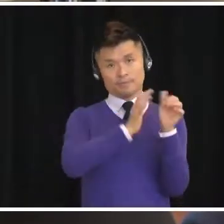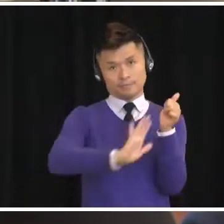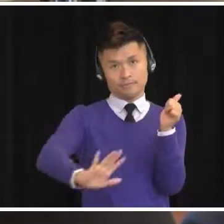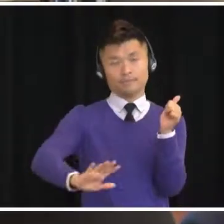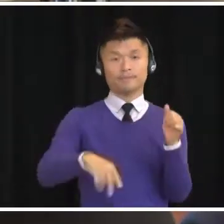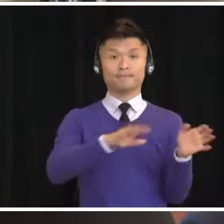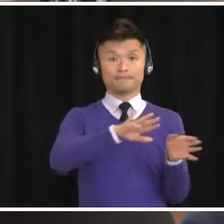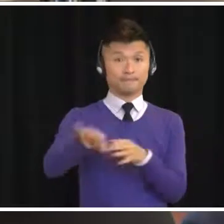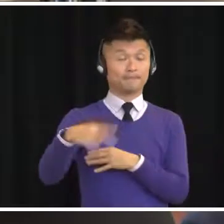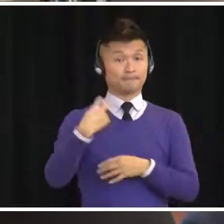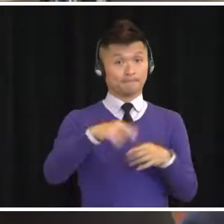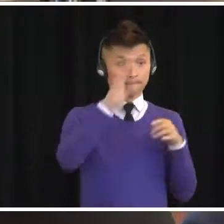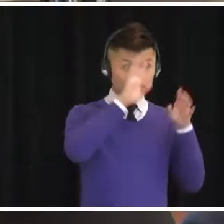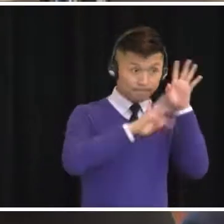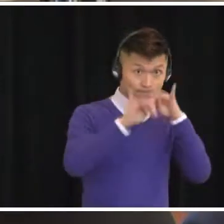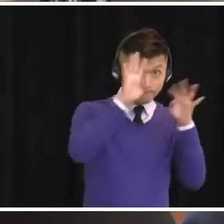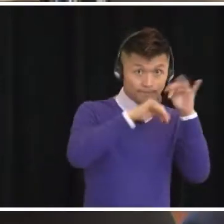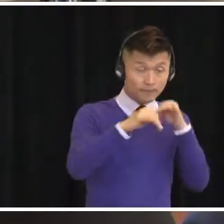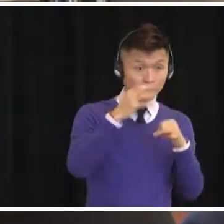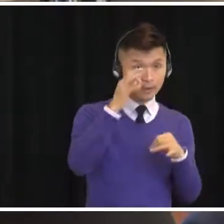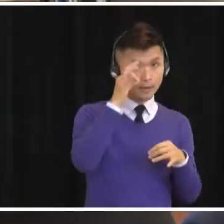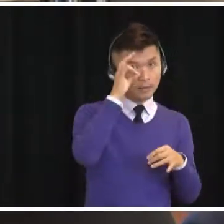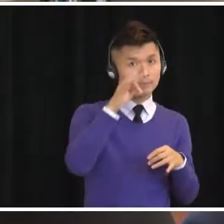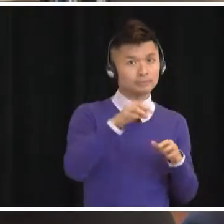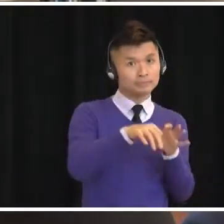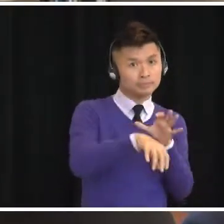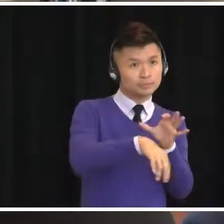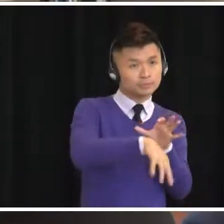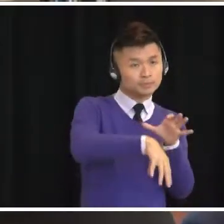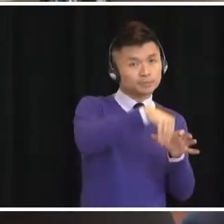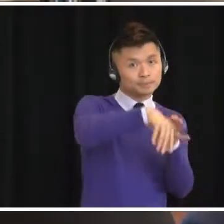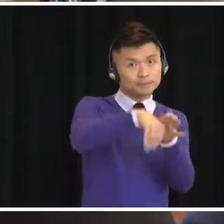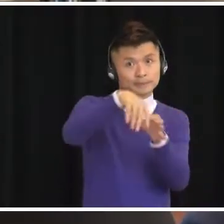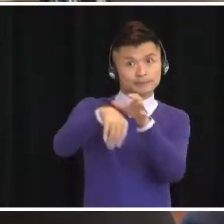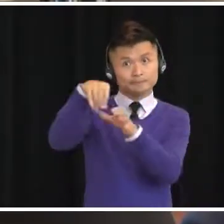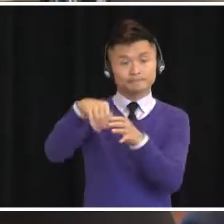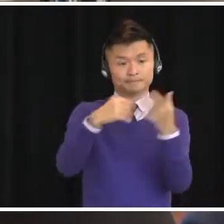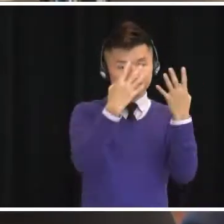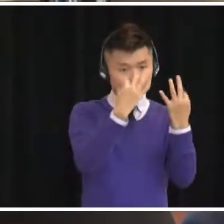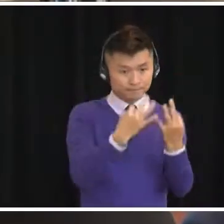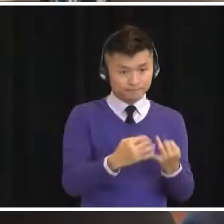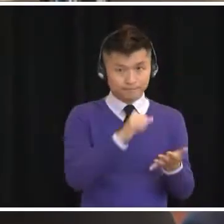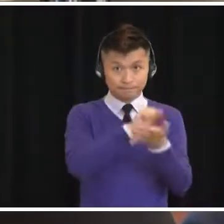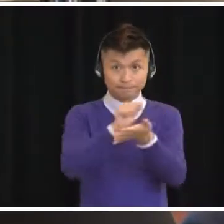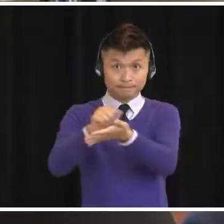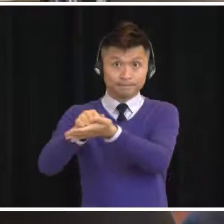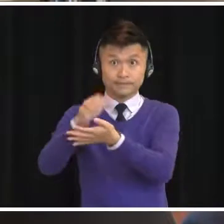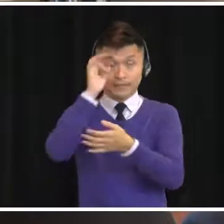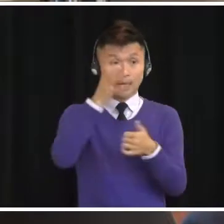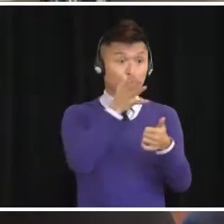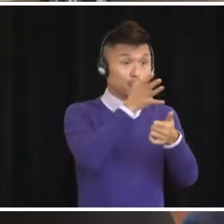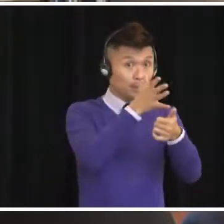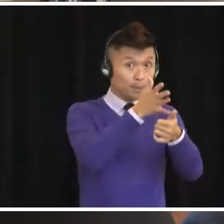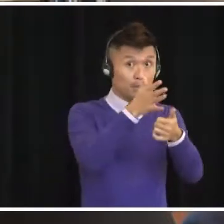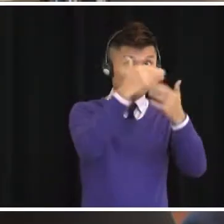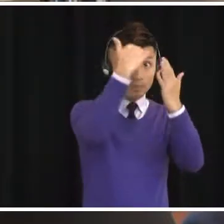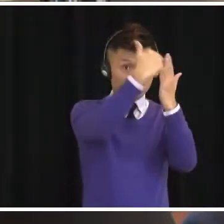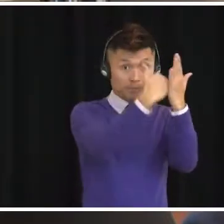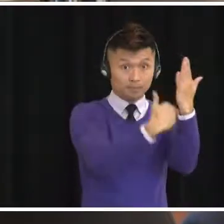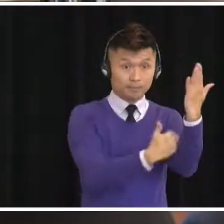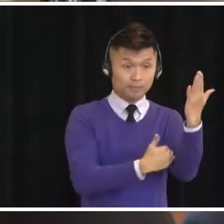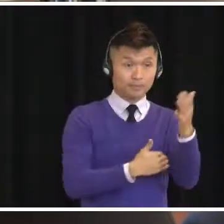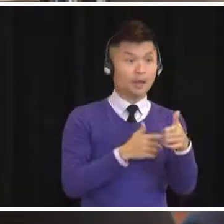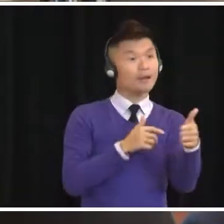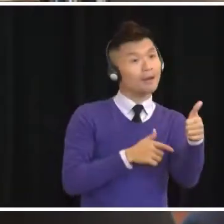this is the restriction of the way how we collect data. In addition, if